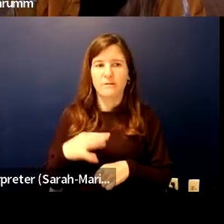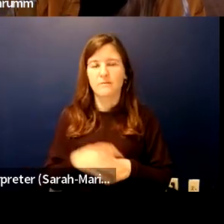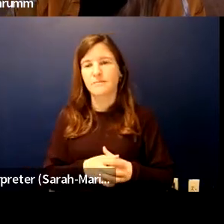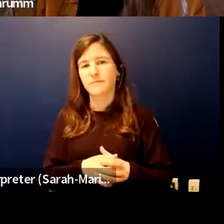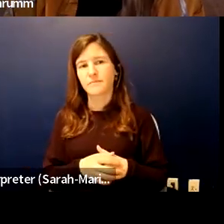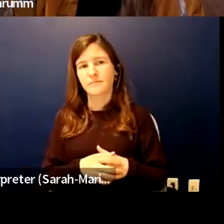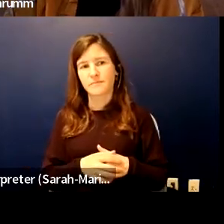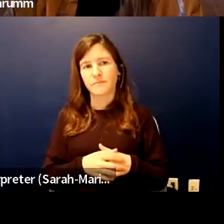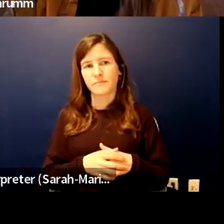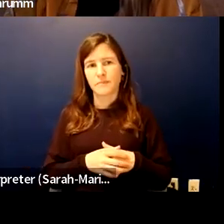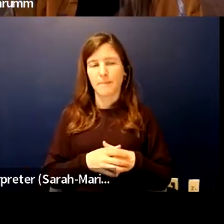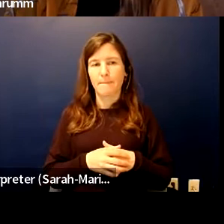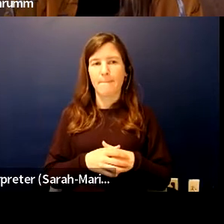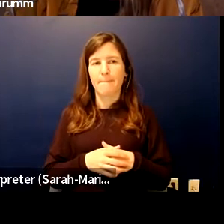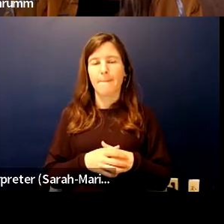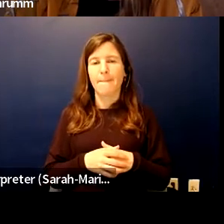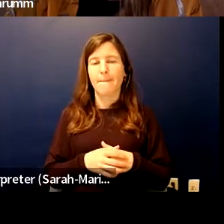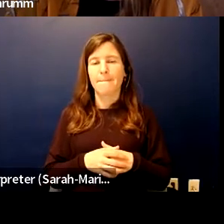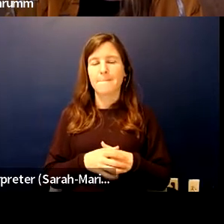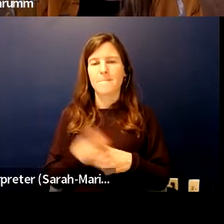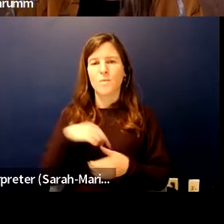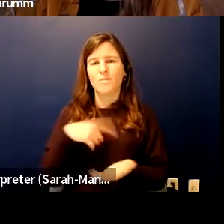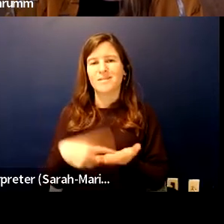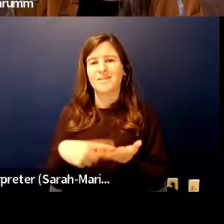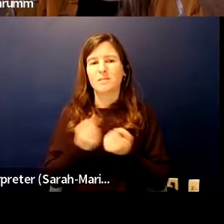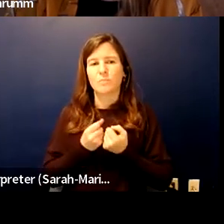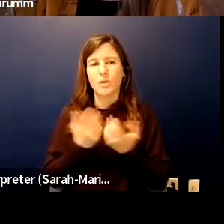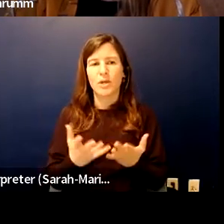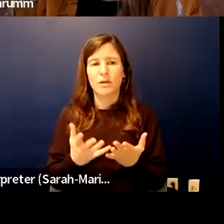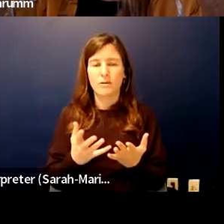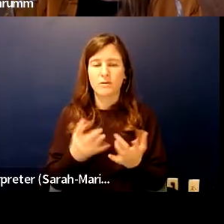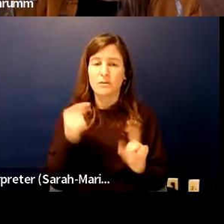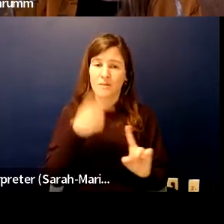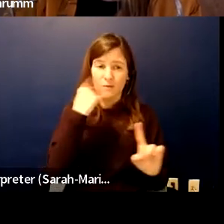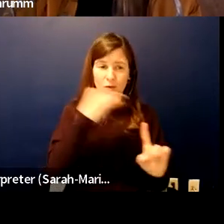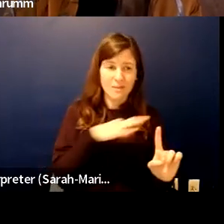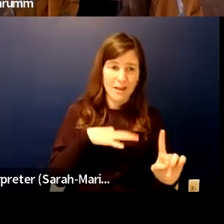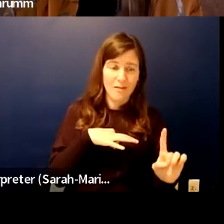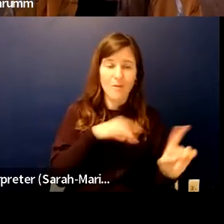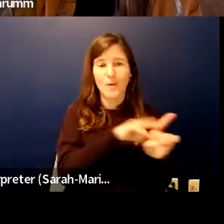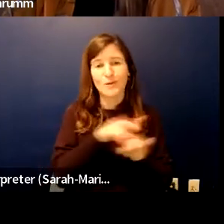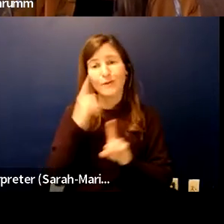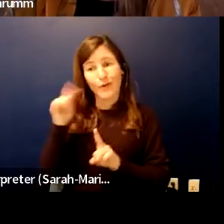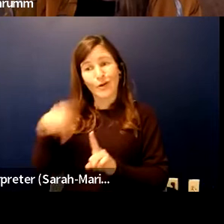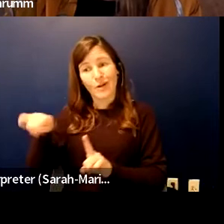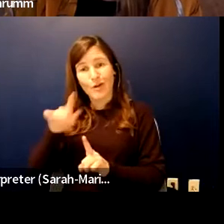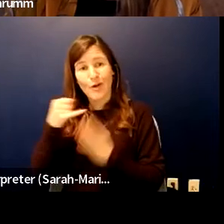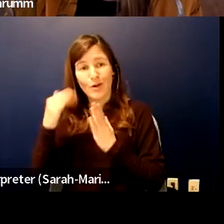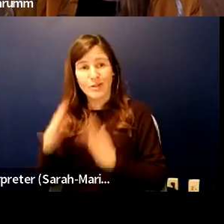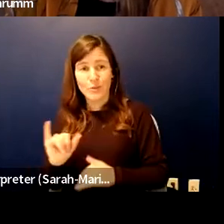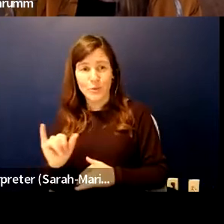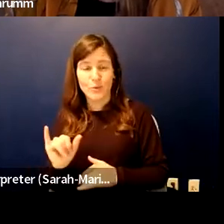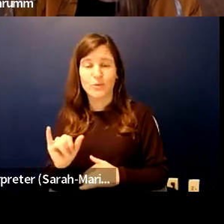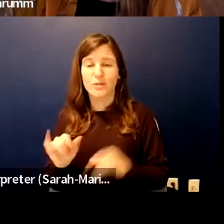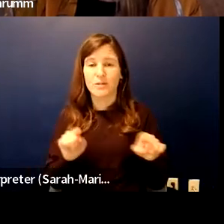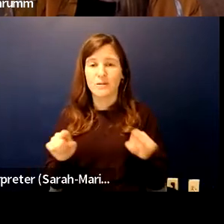I mean, when we talk about burnout, not only for staff, but artists as well, and I think go back to